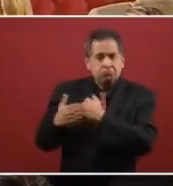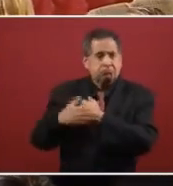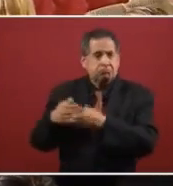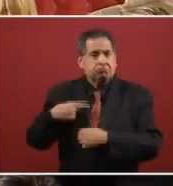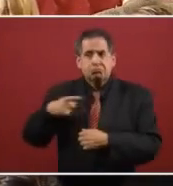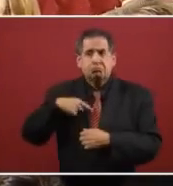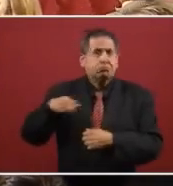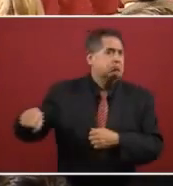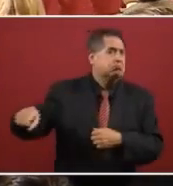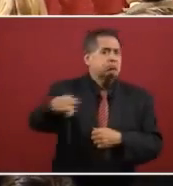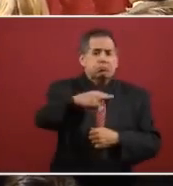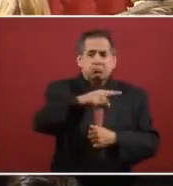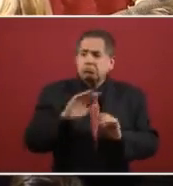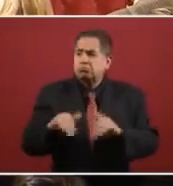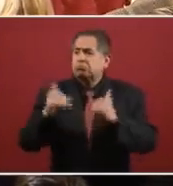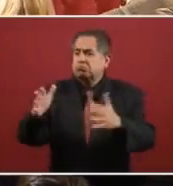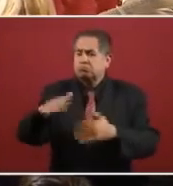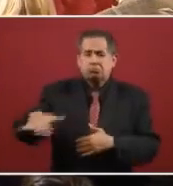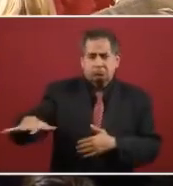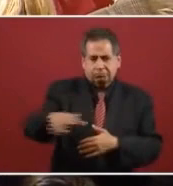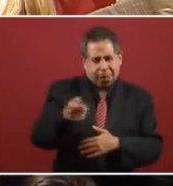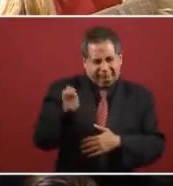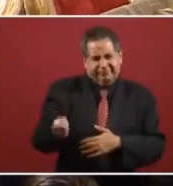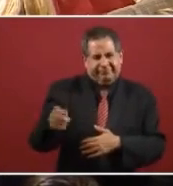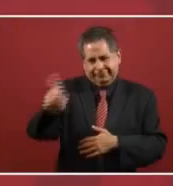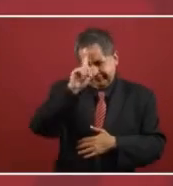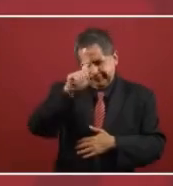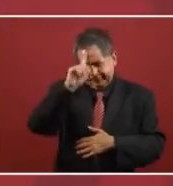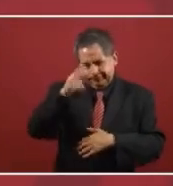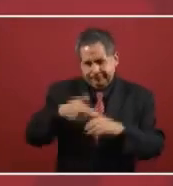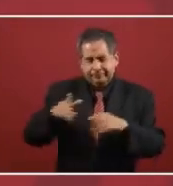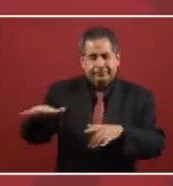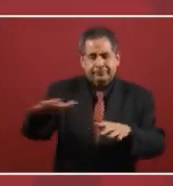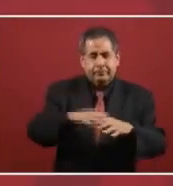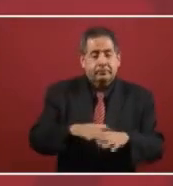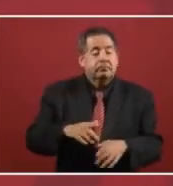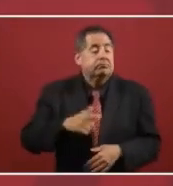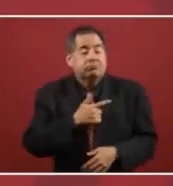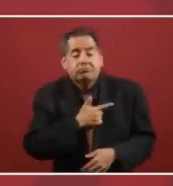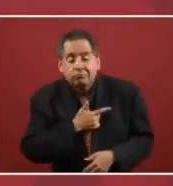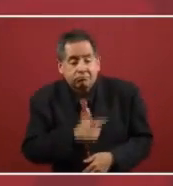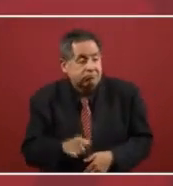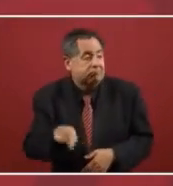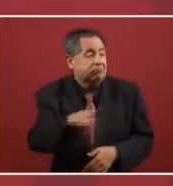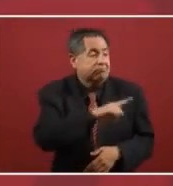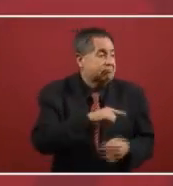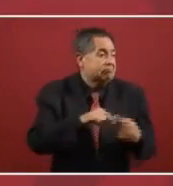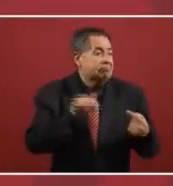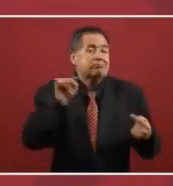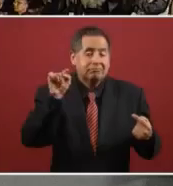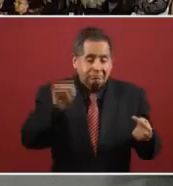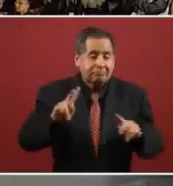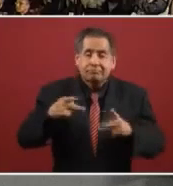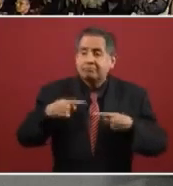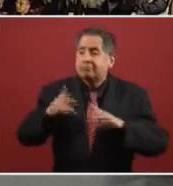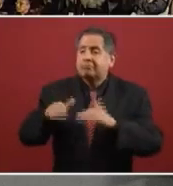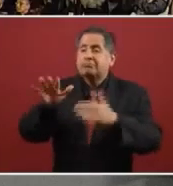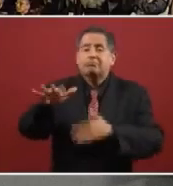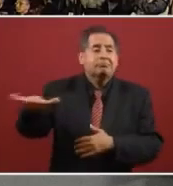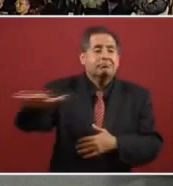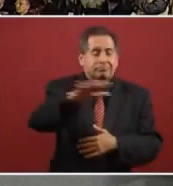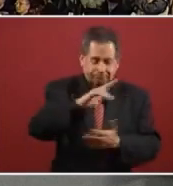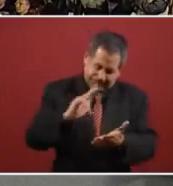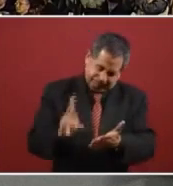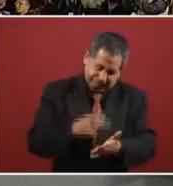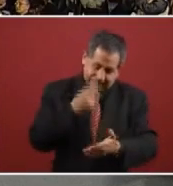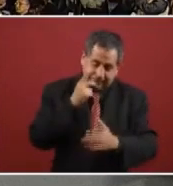the people have asked me this, and my assessors. But even if my adversaries